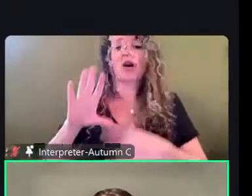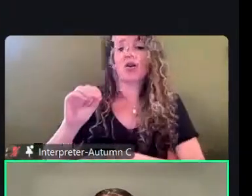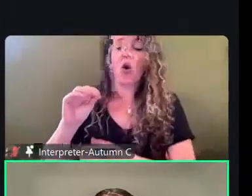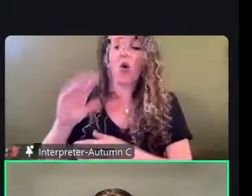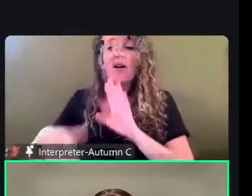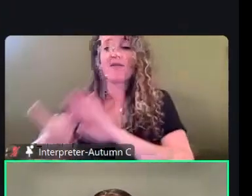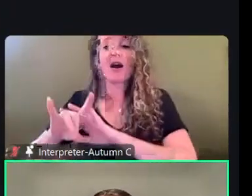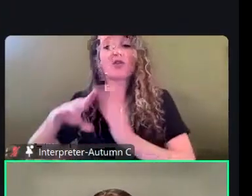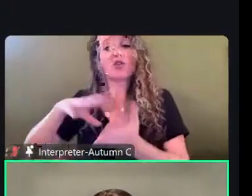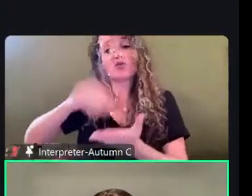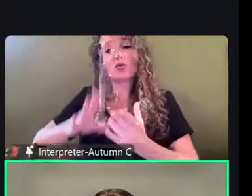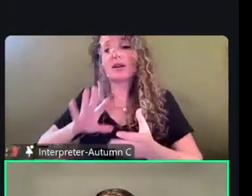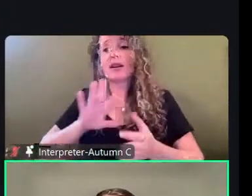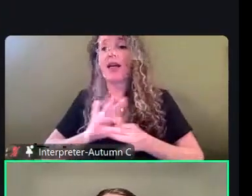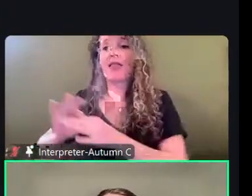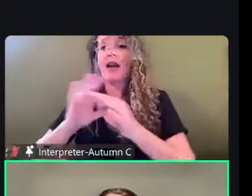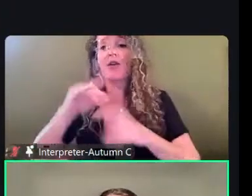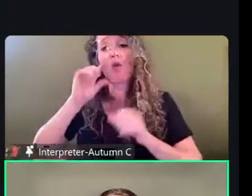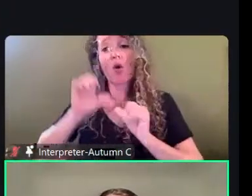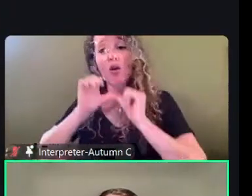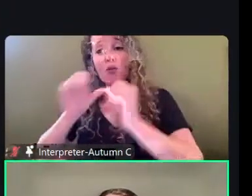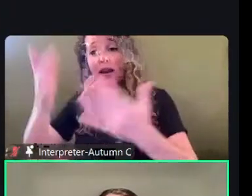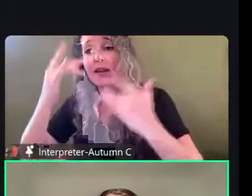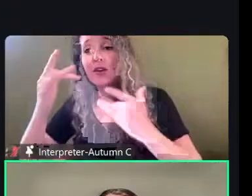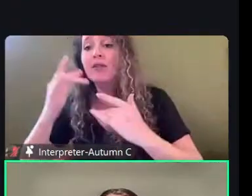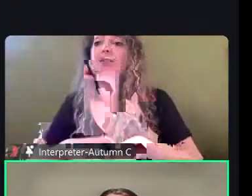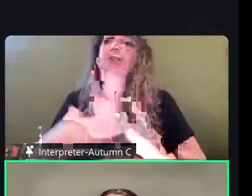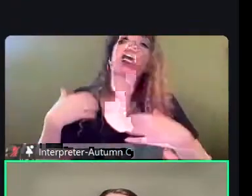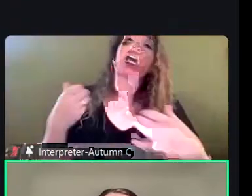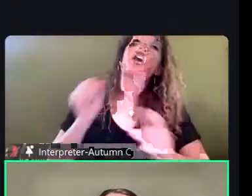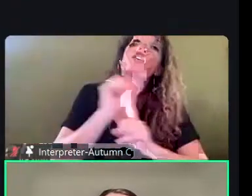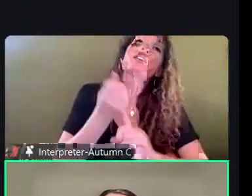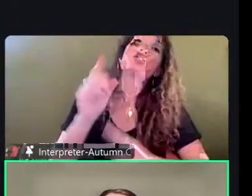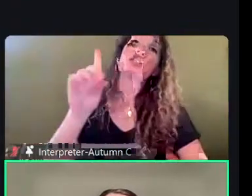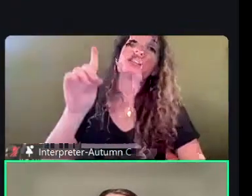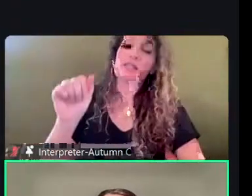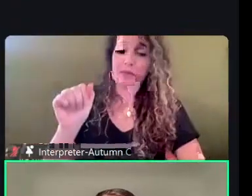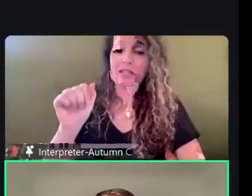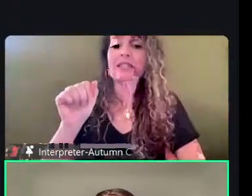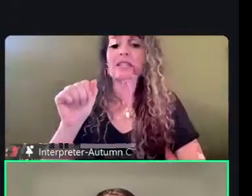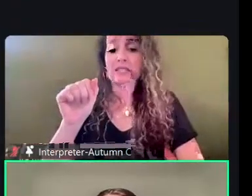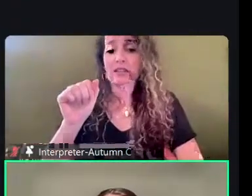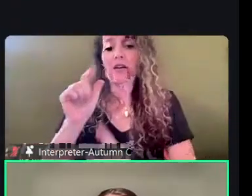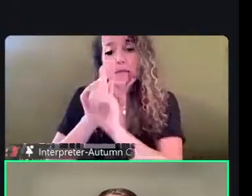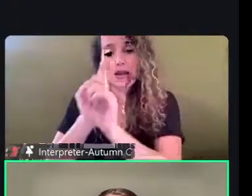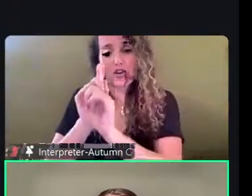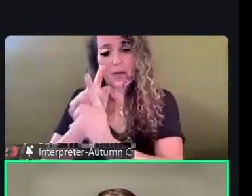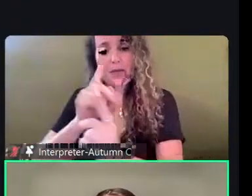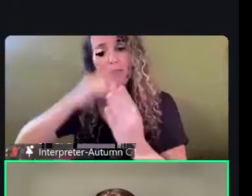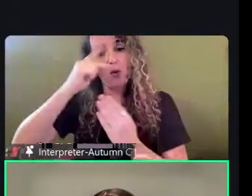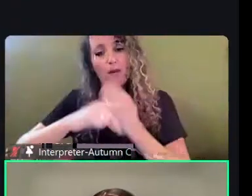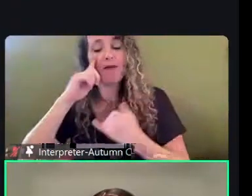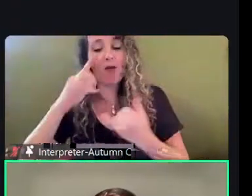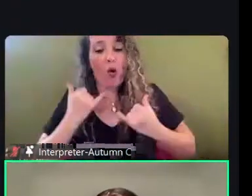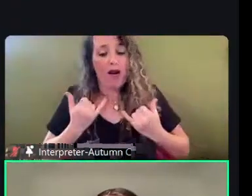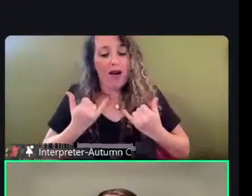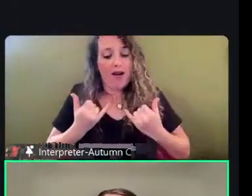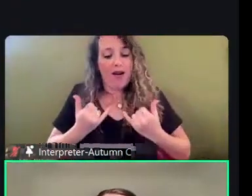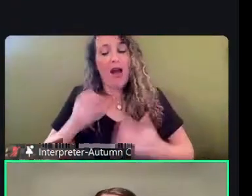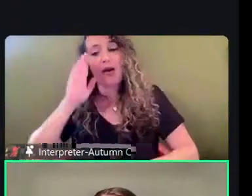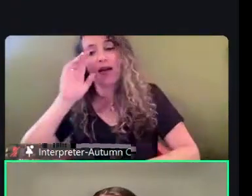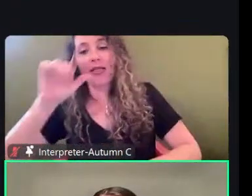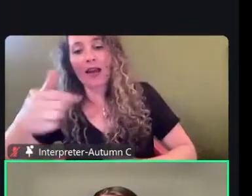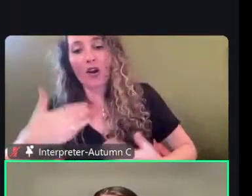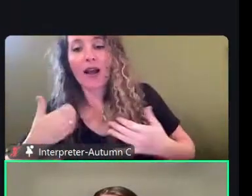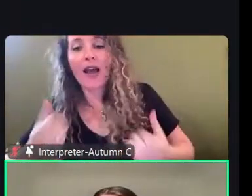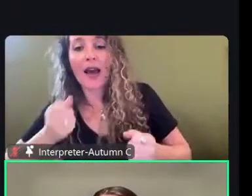School Student Alliance for Chronic Illness, Health Conditions, and Disabilities mentorship program for current and future health professionals, which